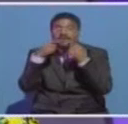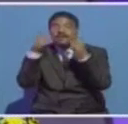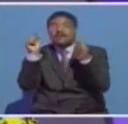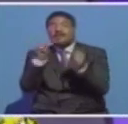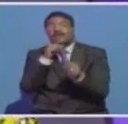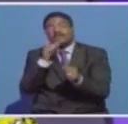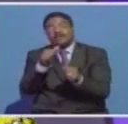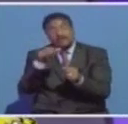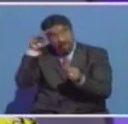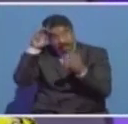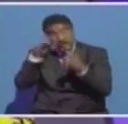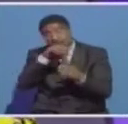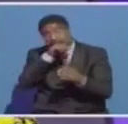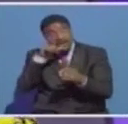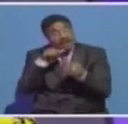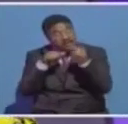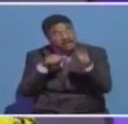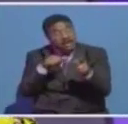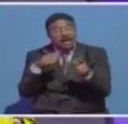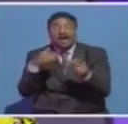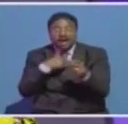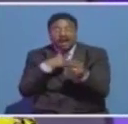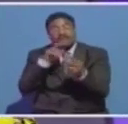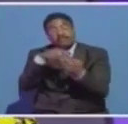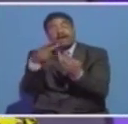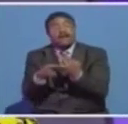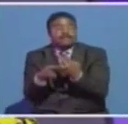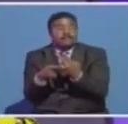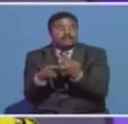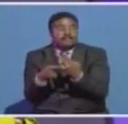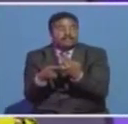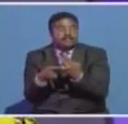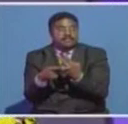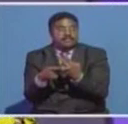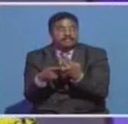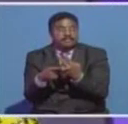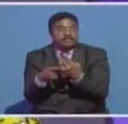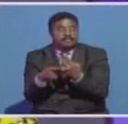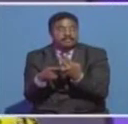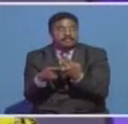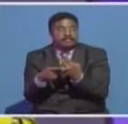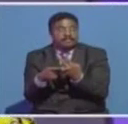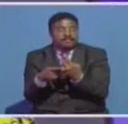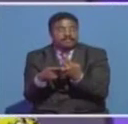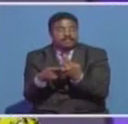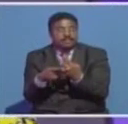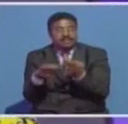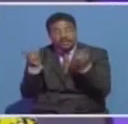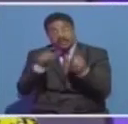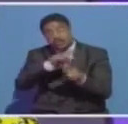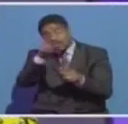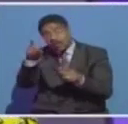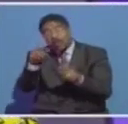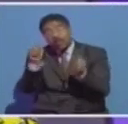of Agriculture have extension officers who visit camps, and when they visit the camps, they go armed with